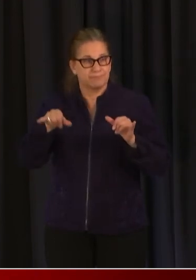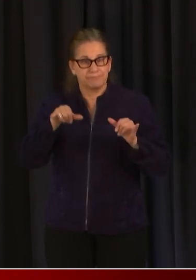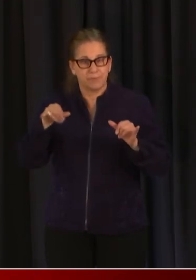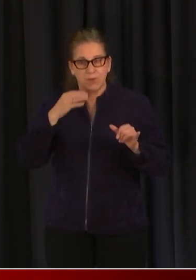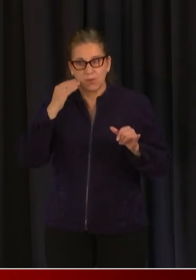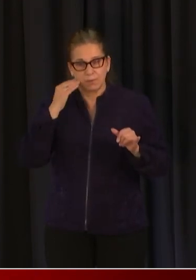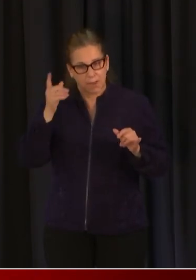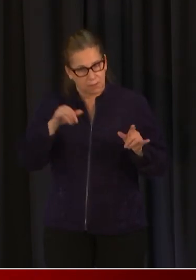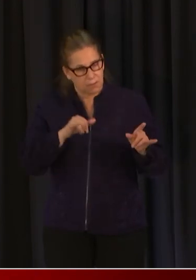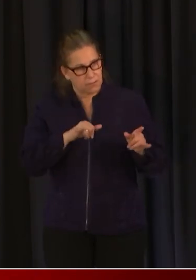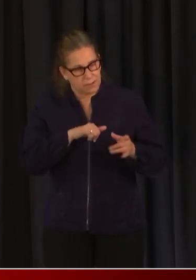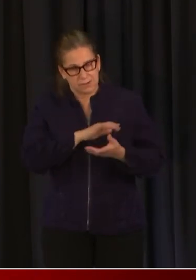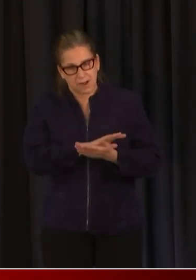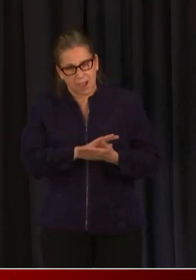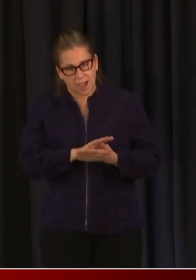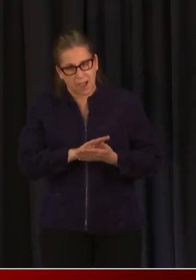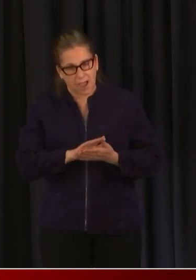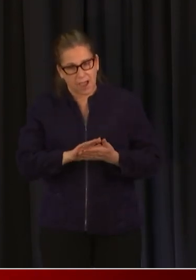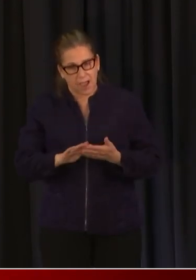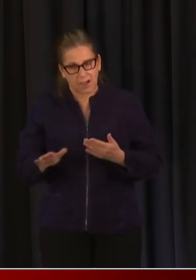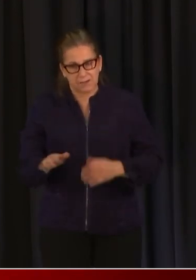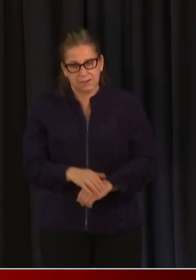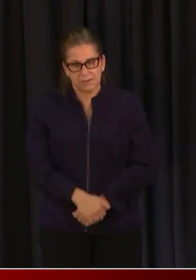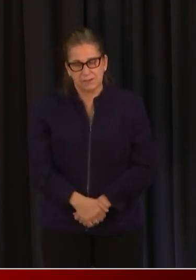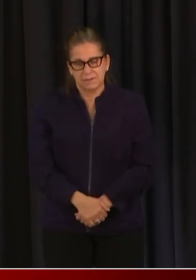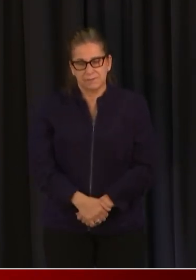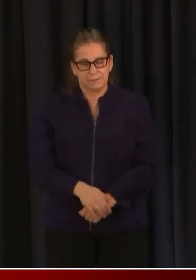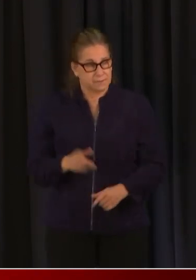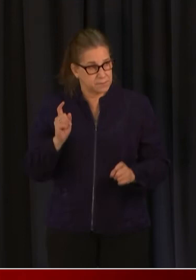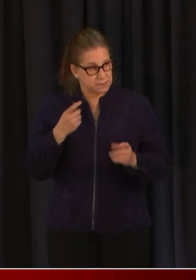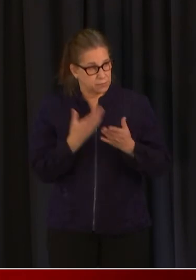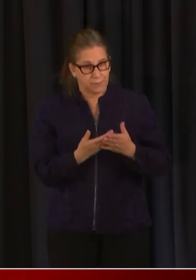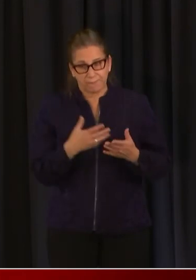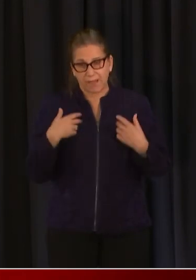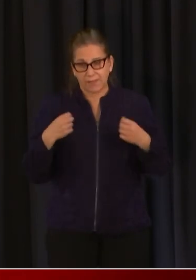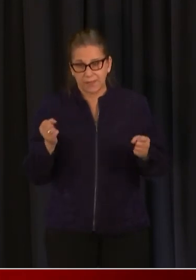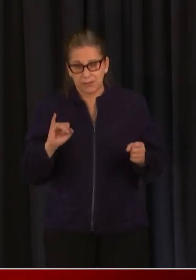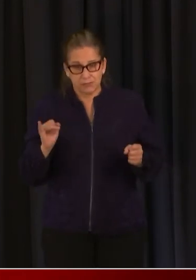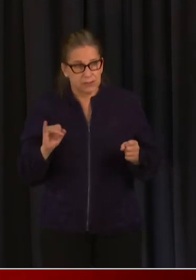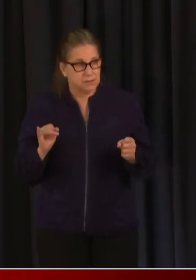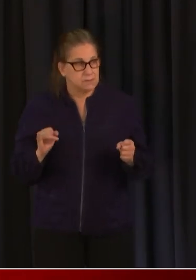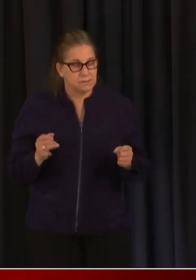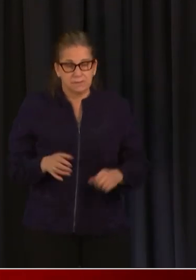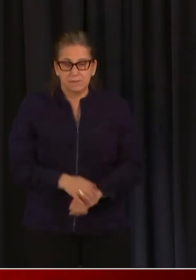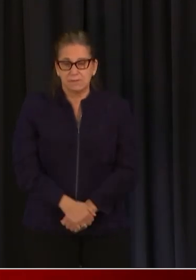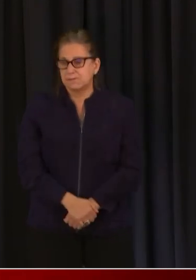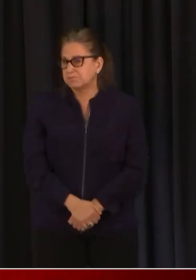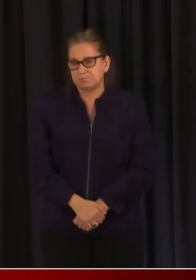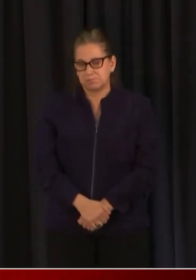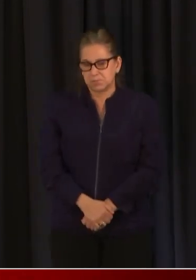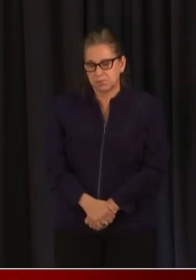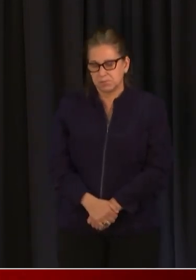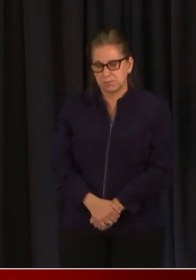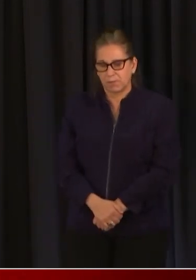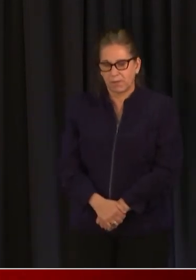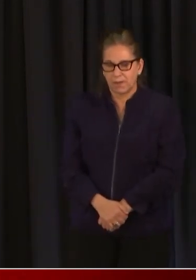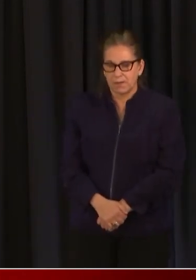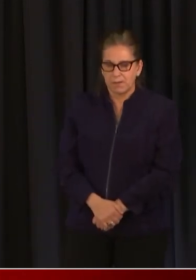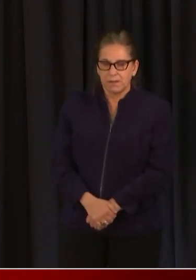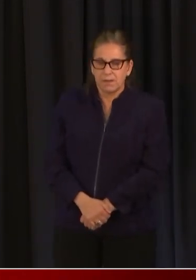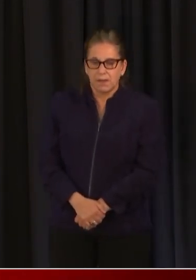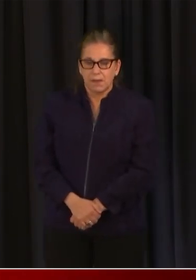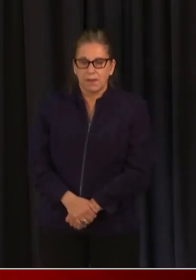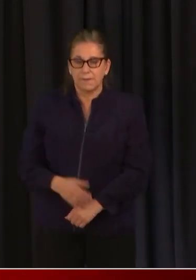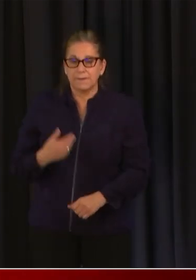do people need ID and proof of health insurance to go to the walk-up sites? They do not, but we continue